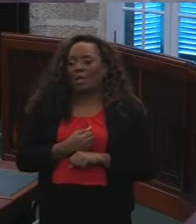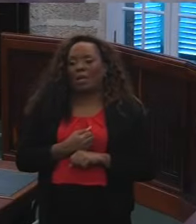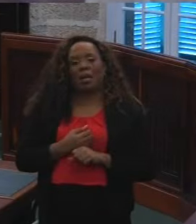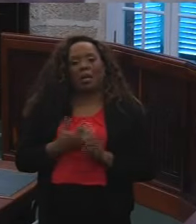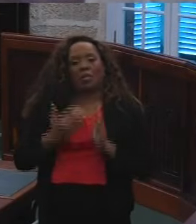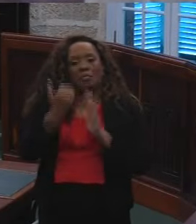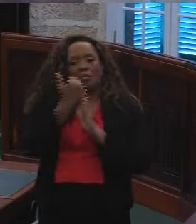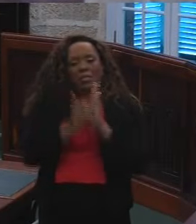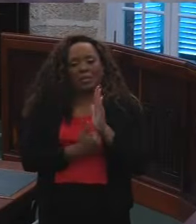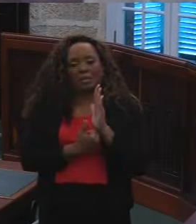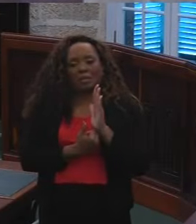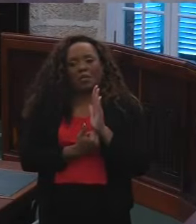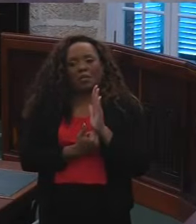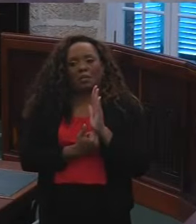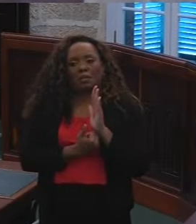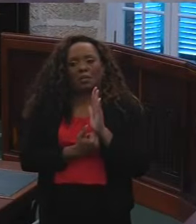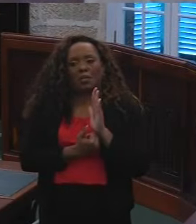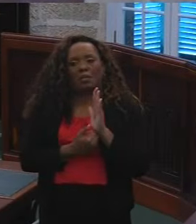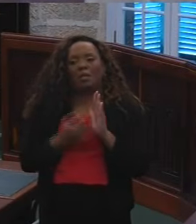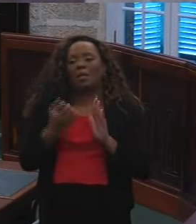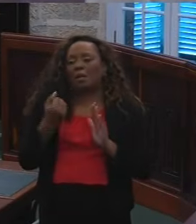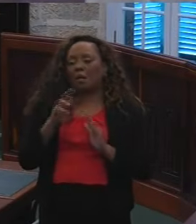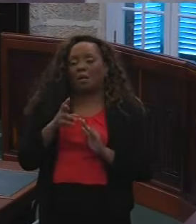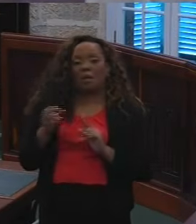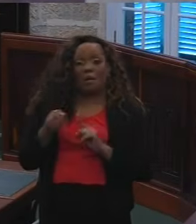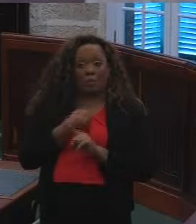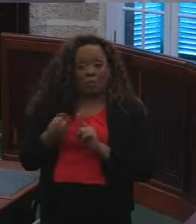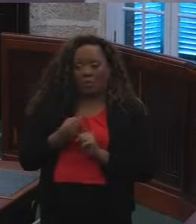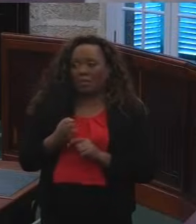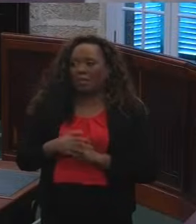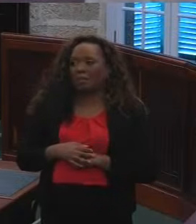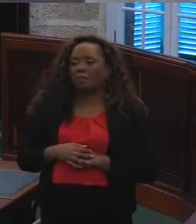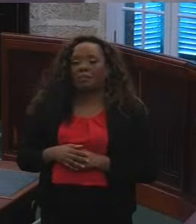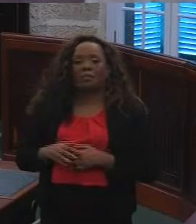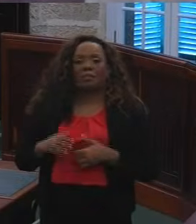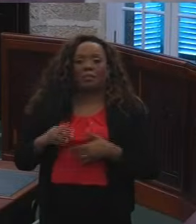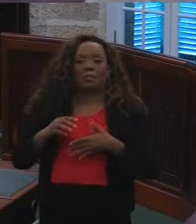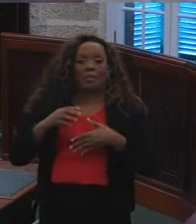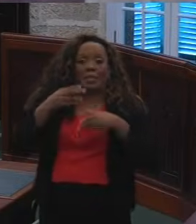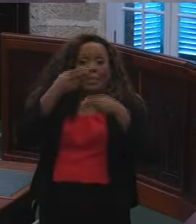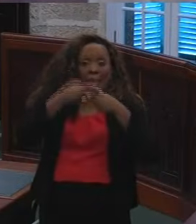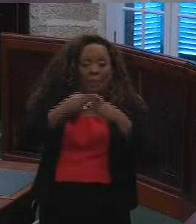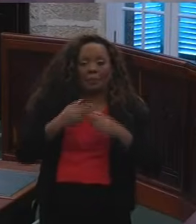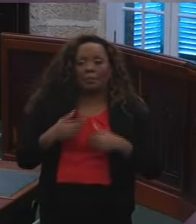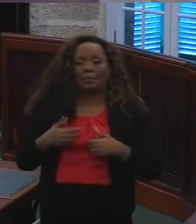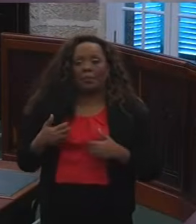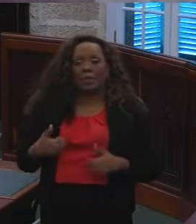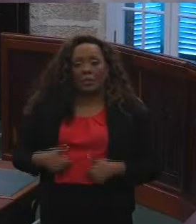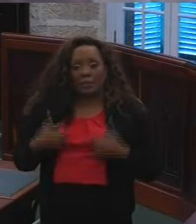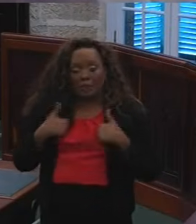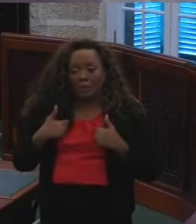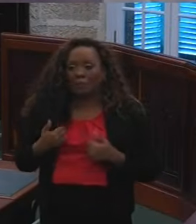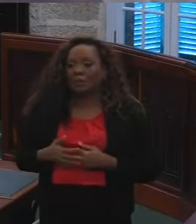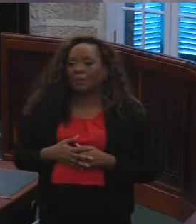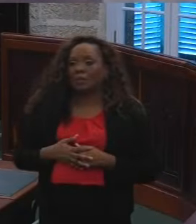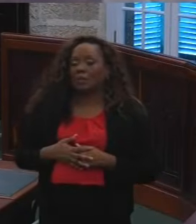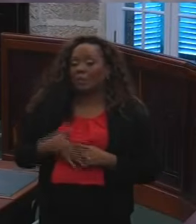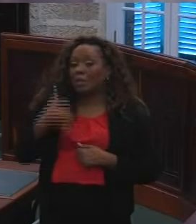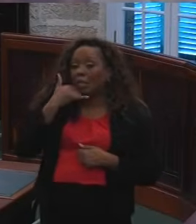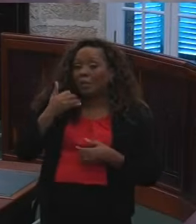abuse, with the following details: the name, address, telephone number of the older person in